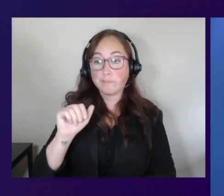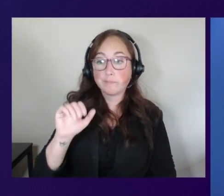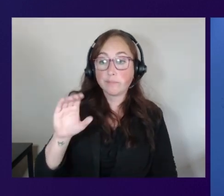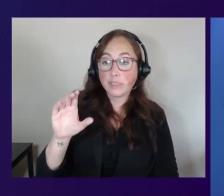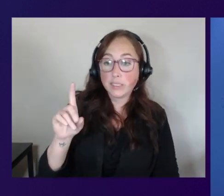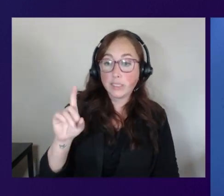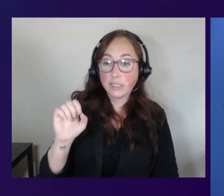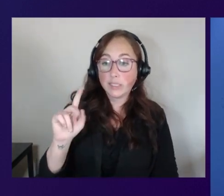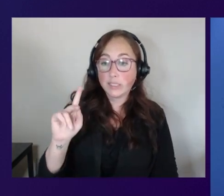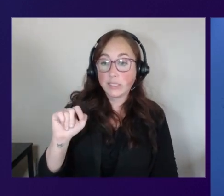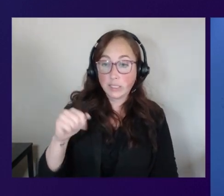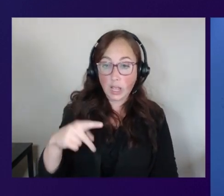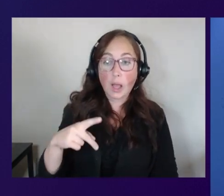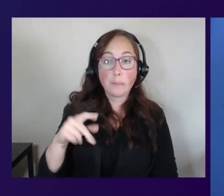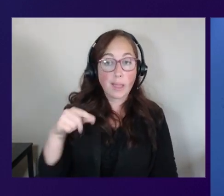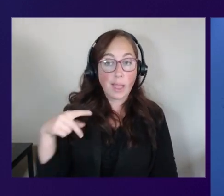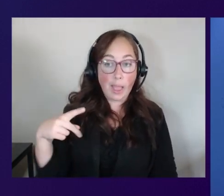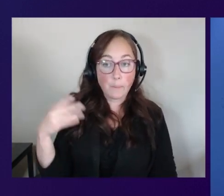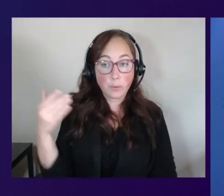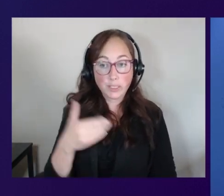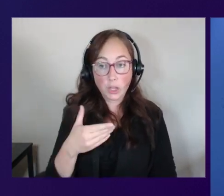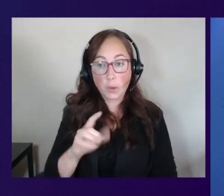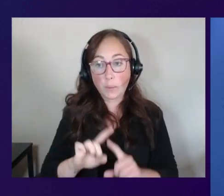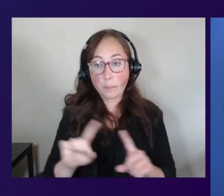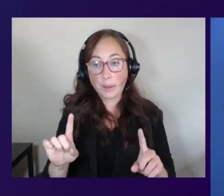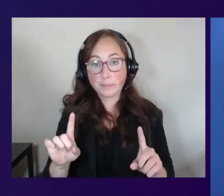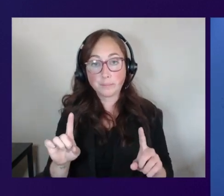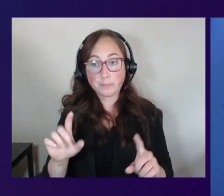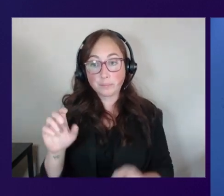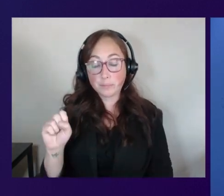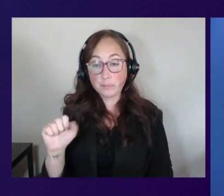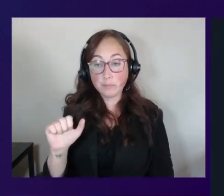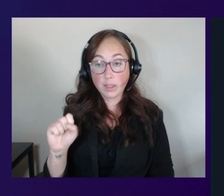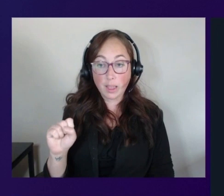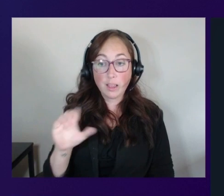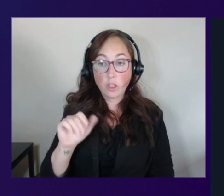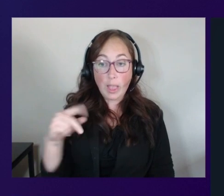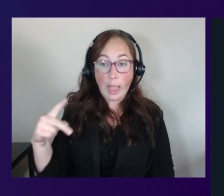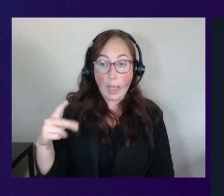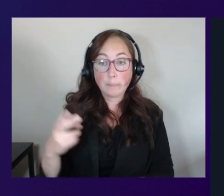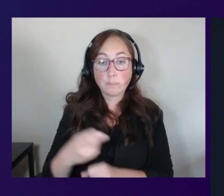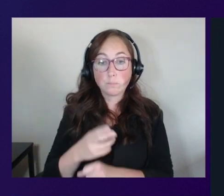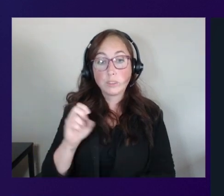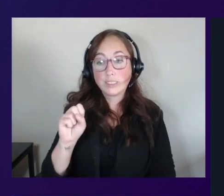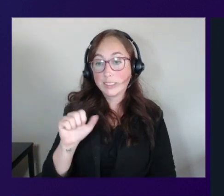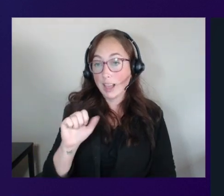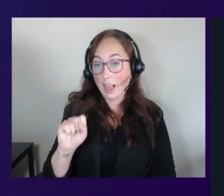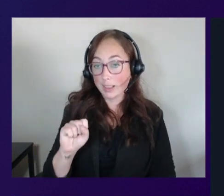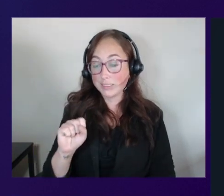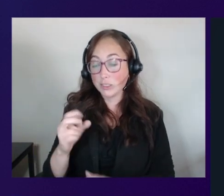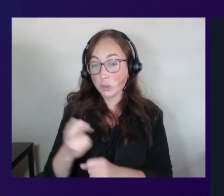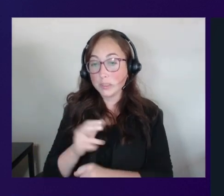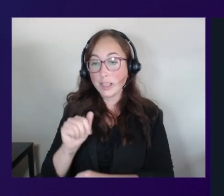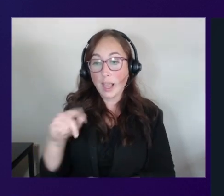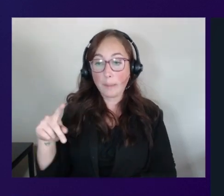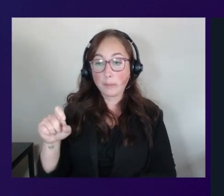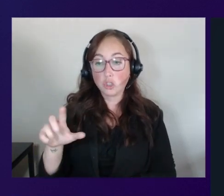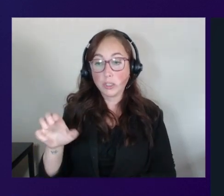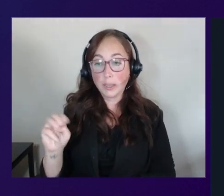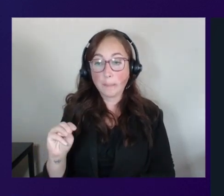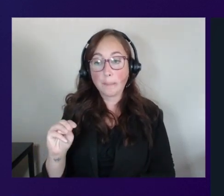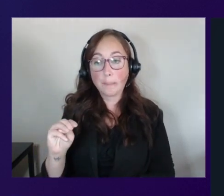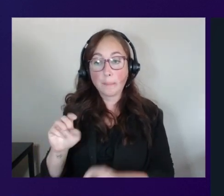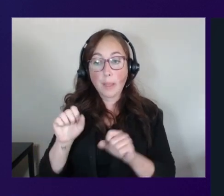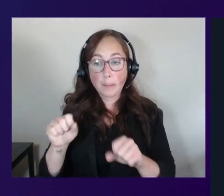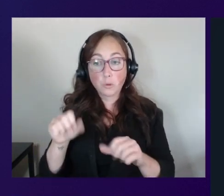on-premise application. But just by SaaSifying their application using AppStream, they are able to access the patient data on a handheld